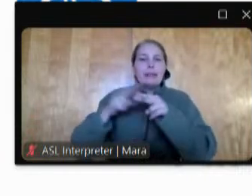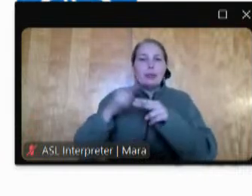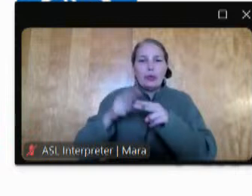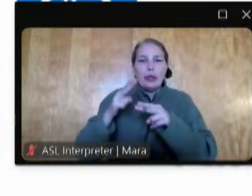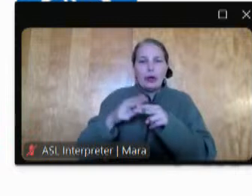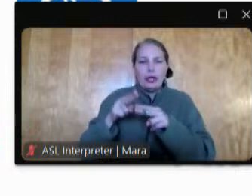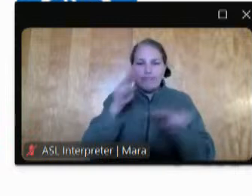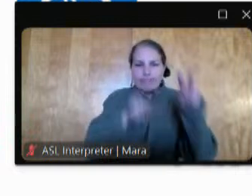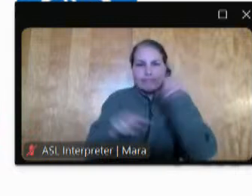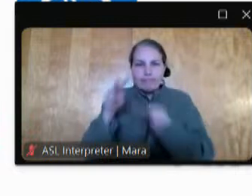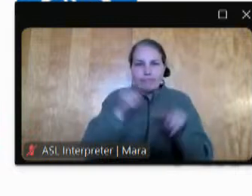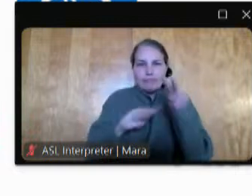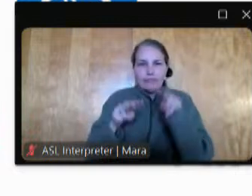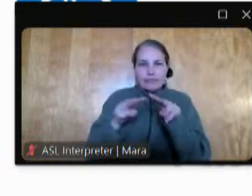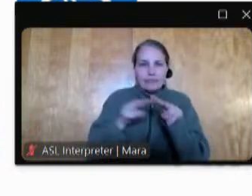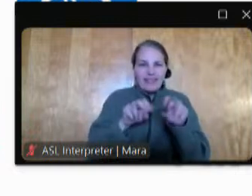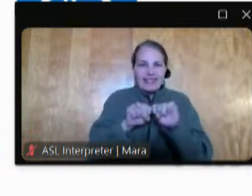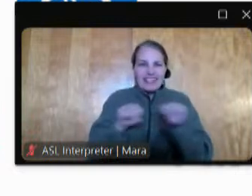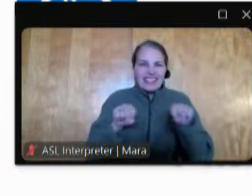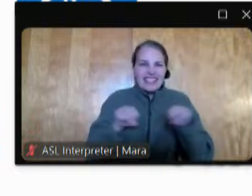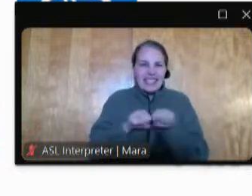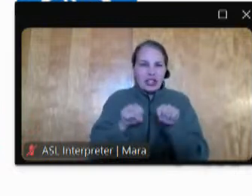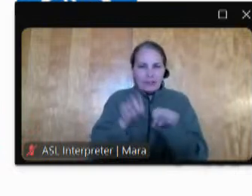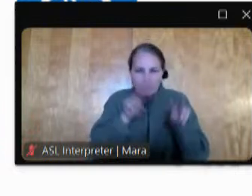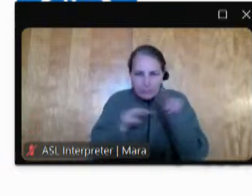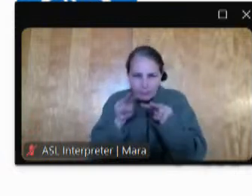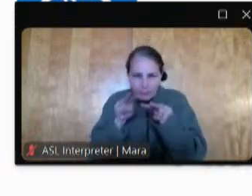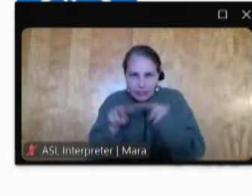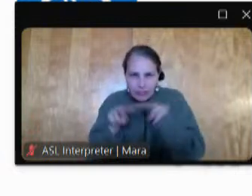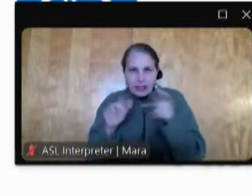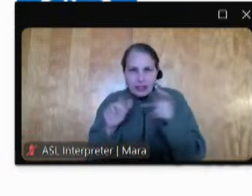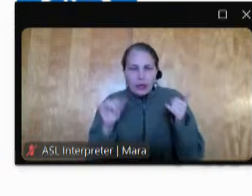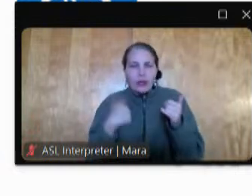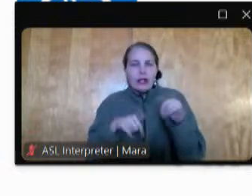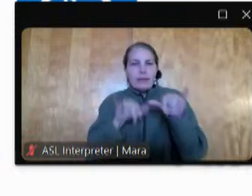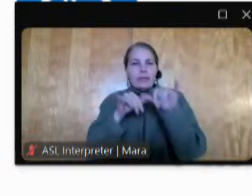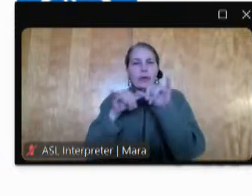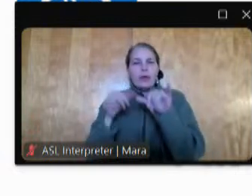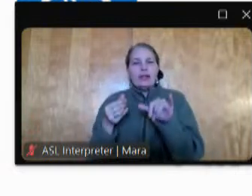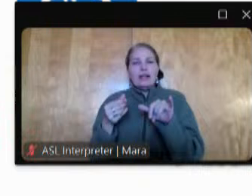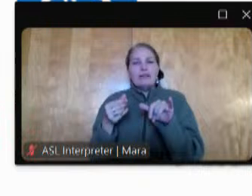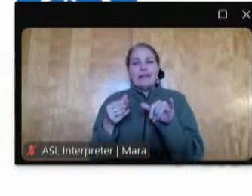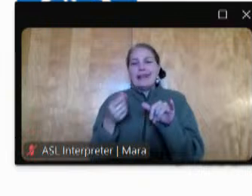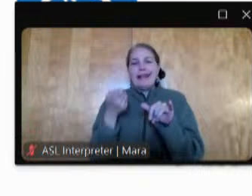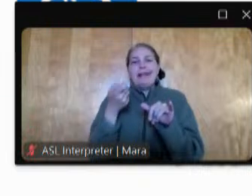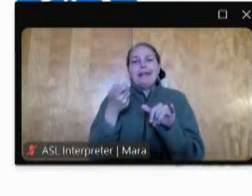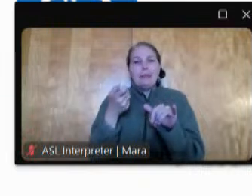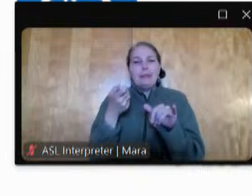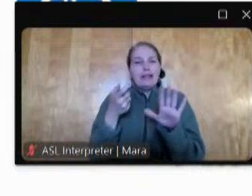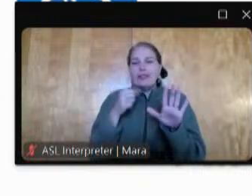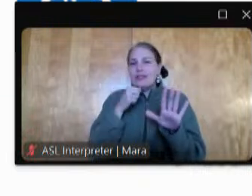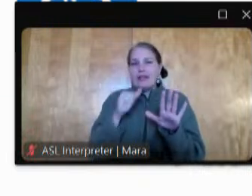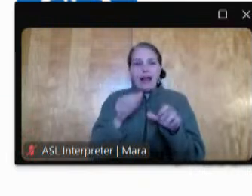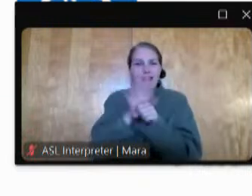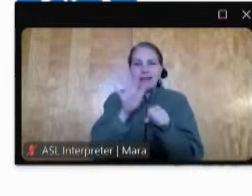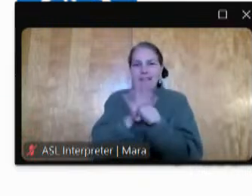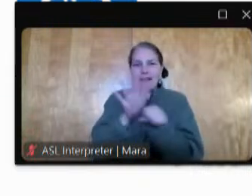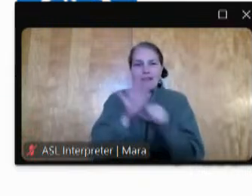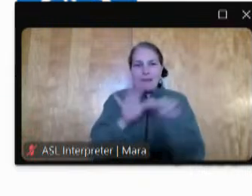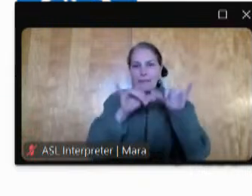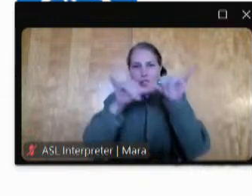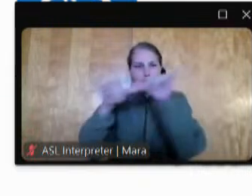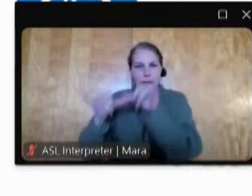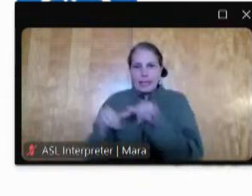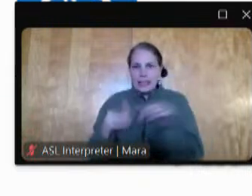provides a snapshot of concentration levels, and measurements are not done long enough at each of these locations because